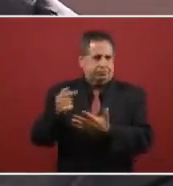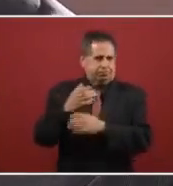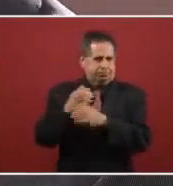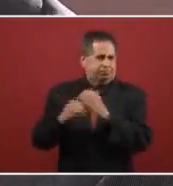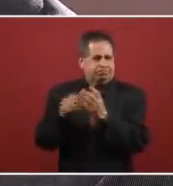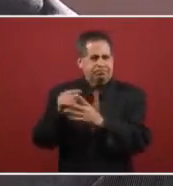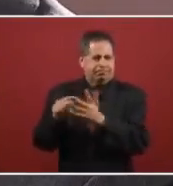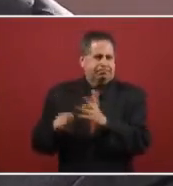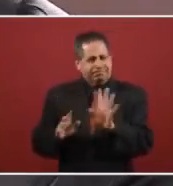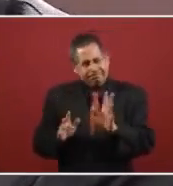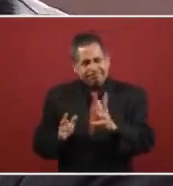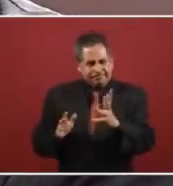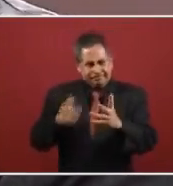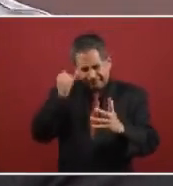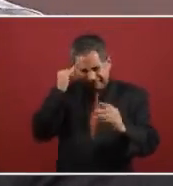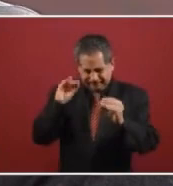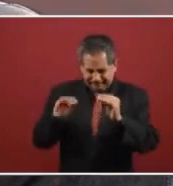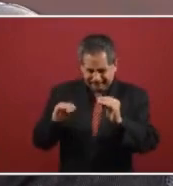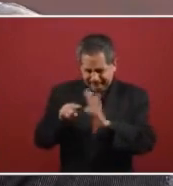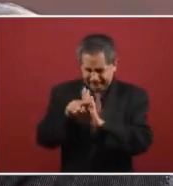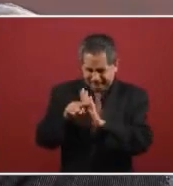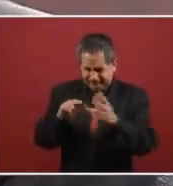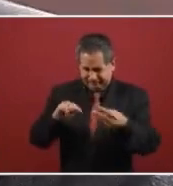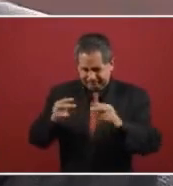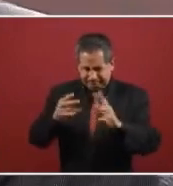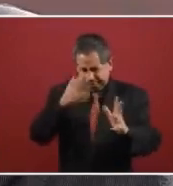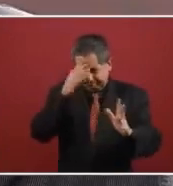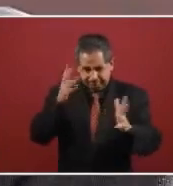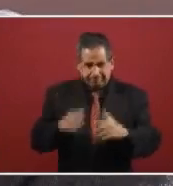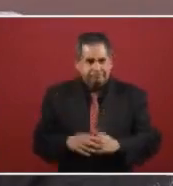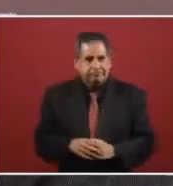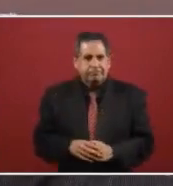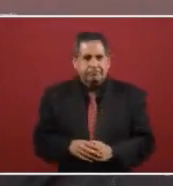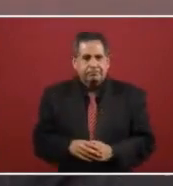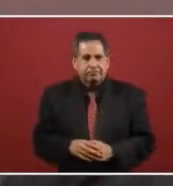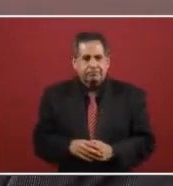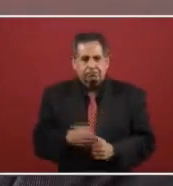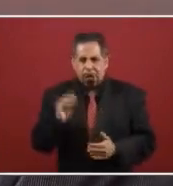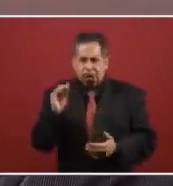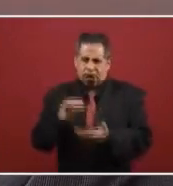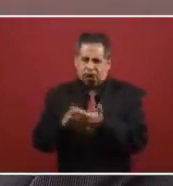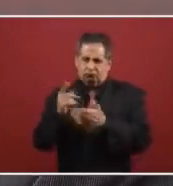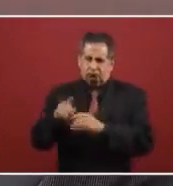That's another matter. But that's on the negative side.